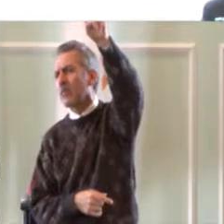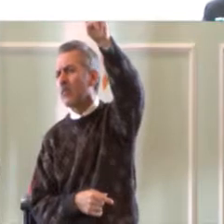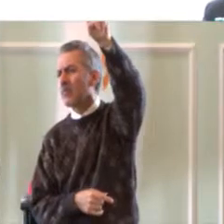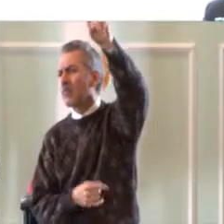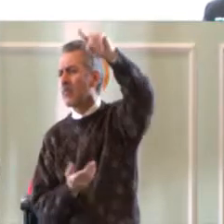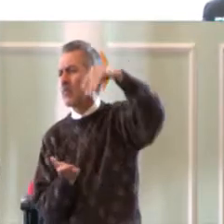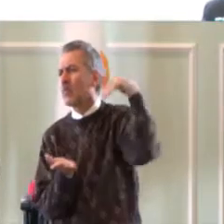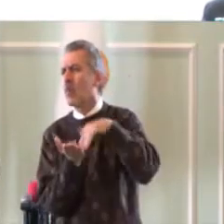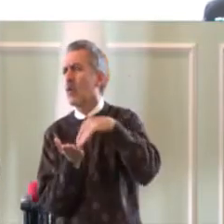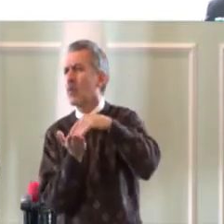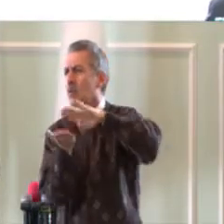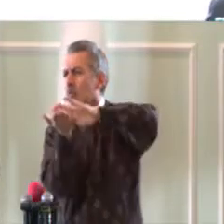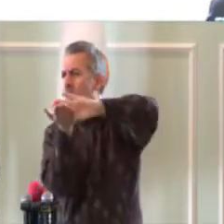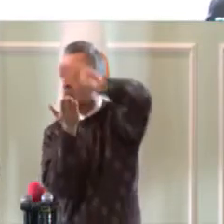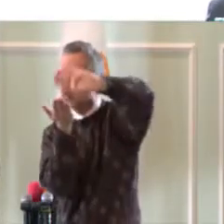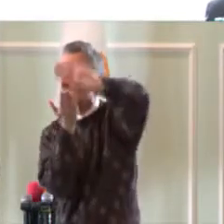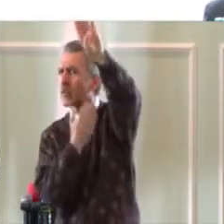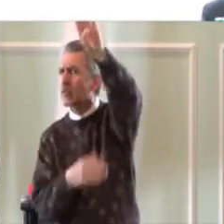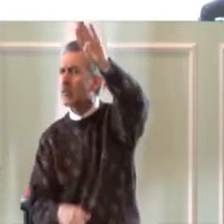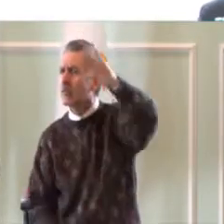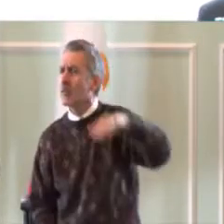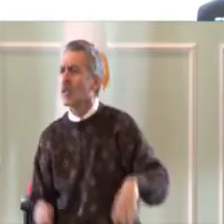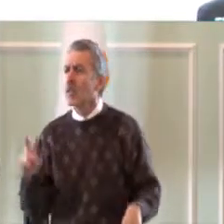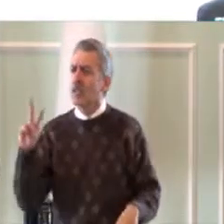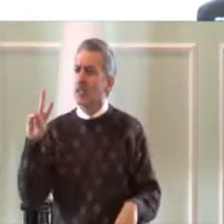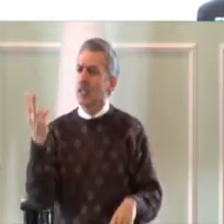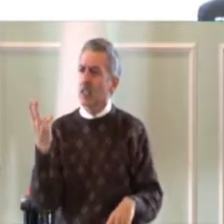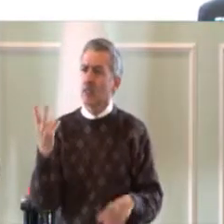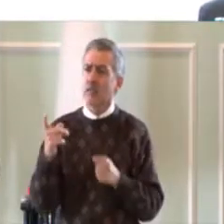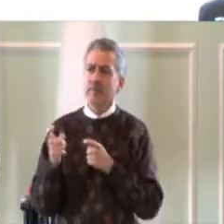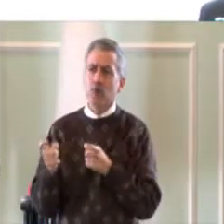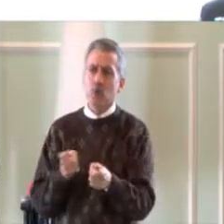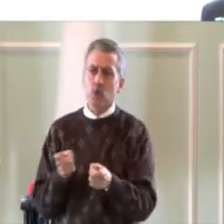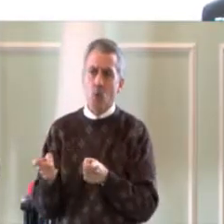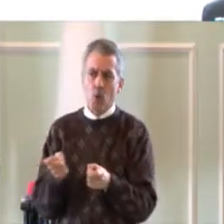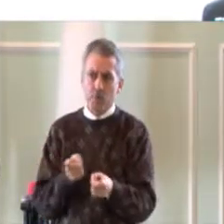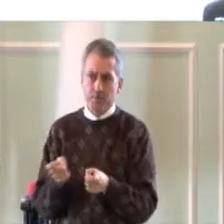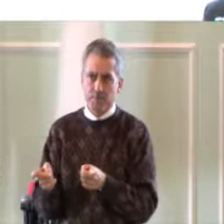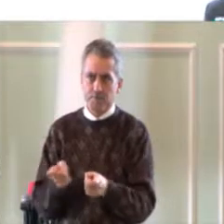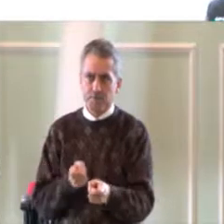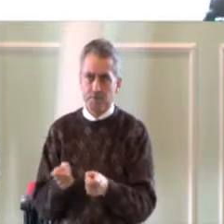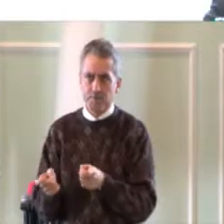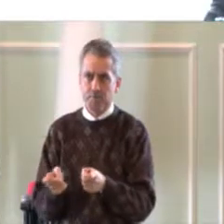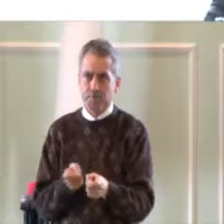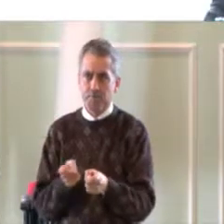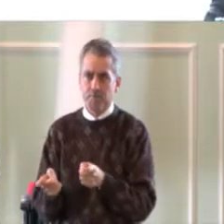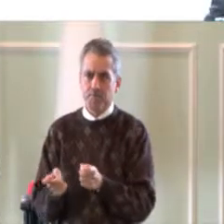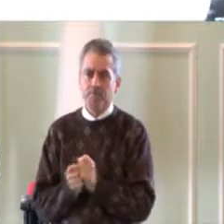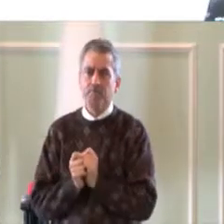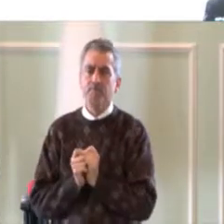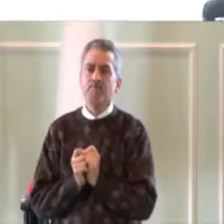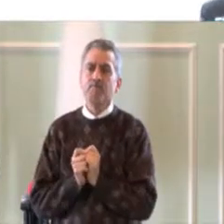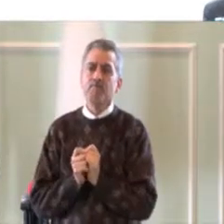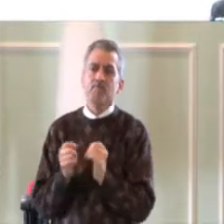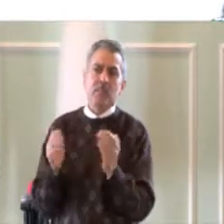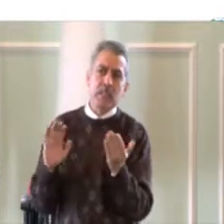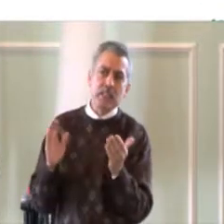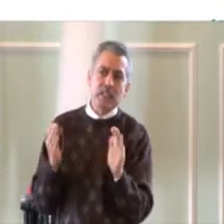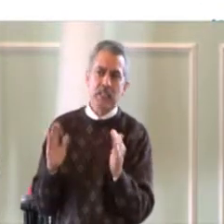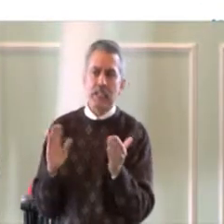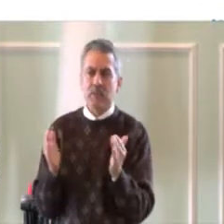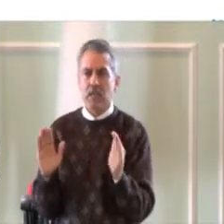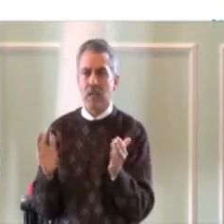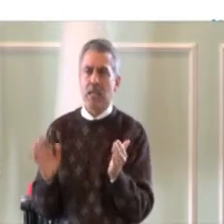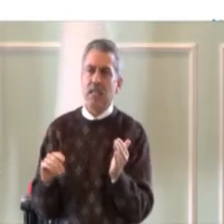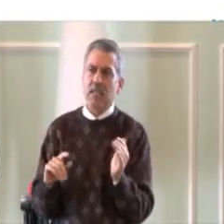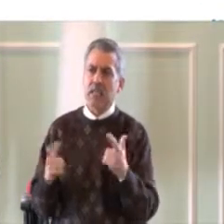time? The second word that I want to focus in is control. Now, it seems that